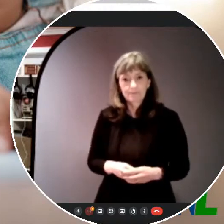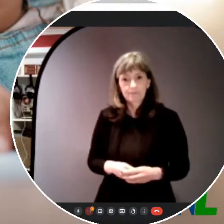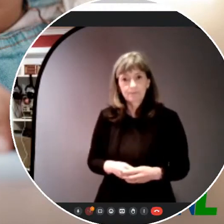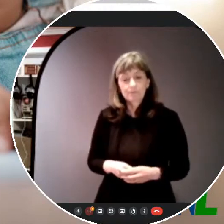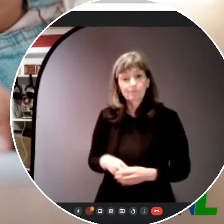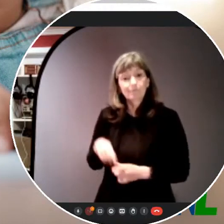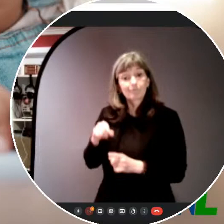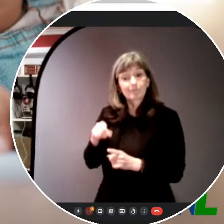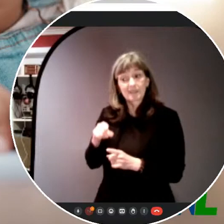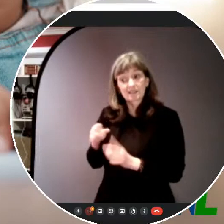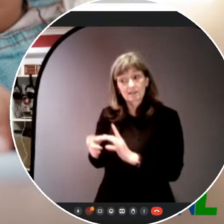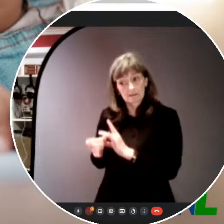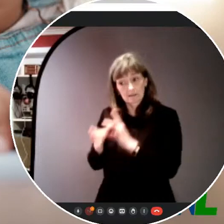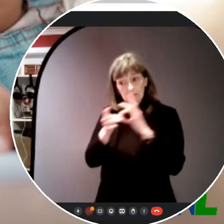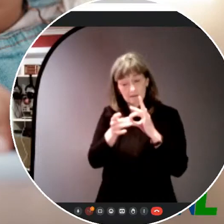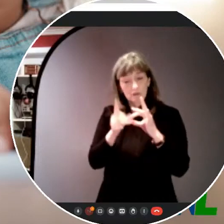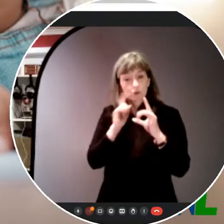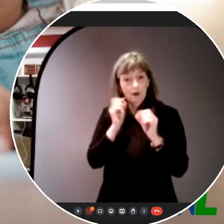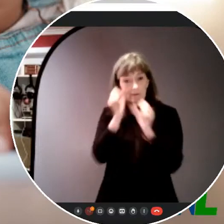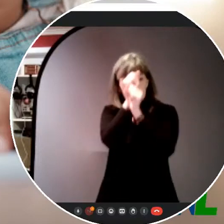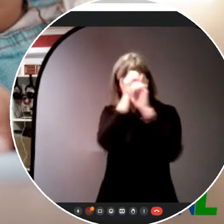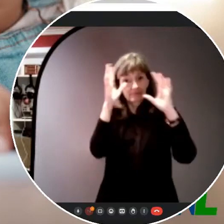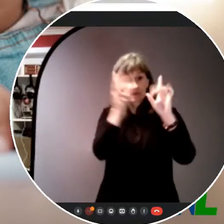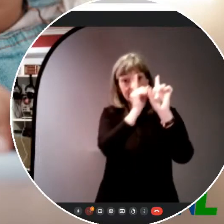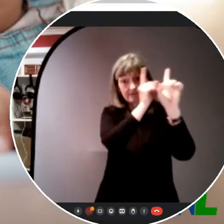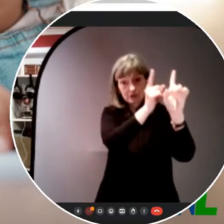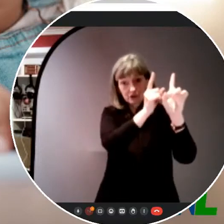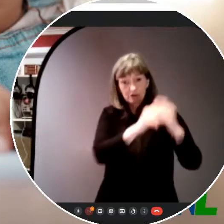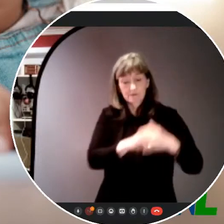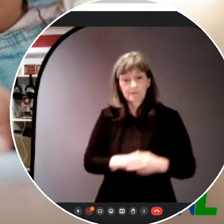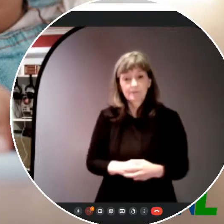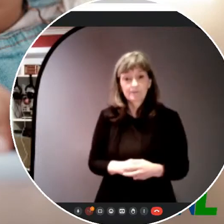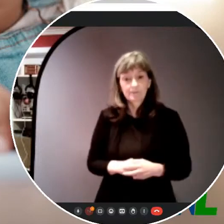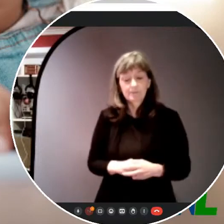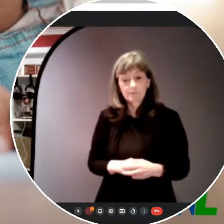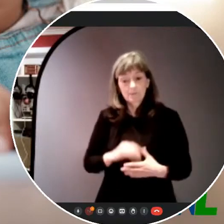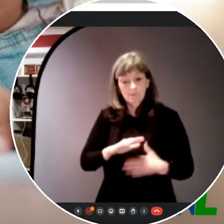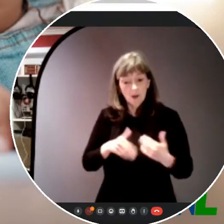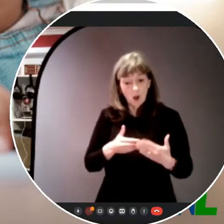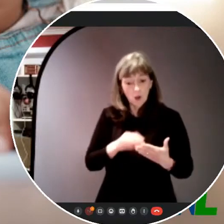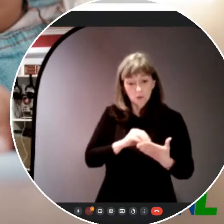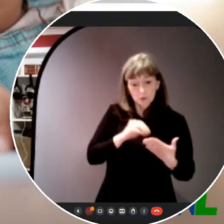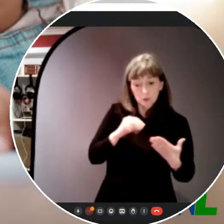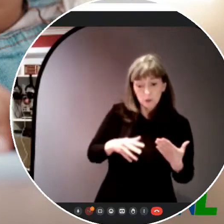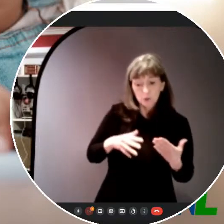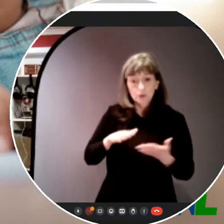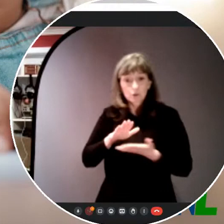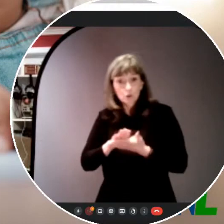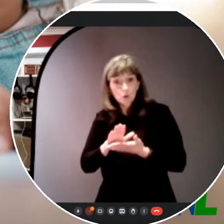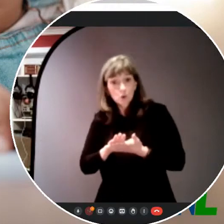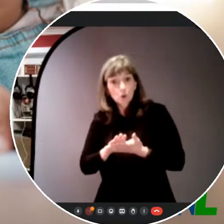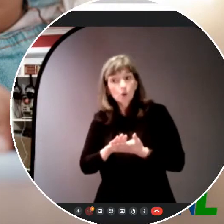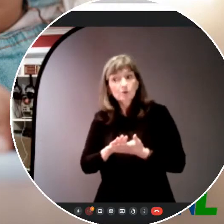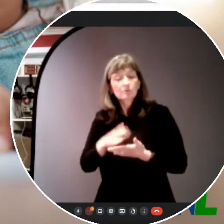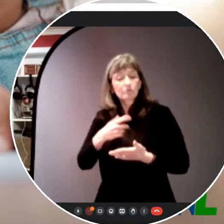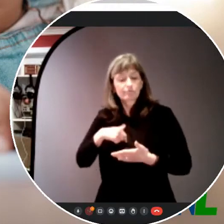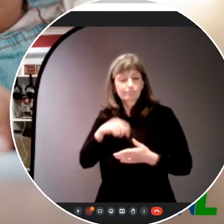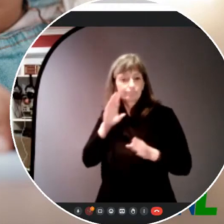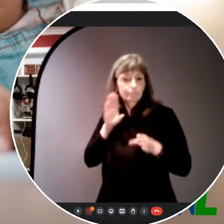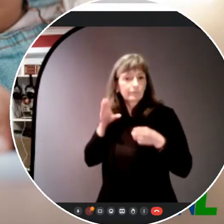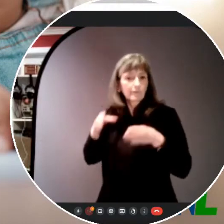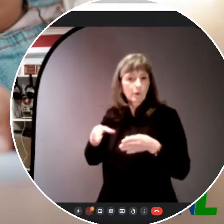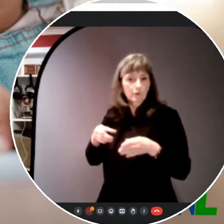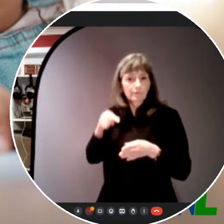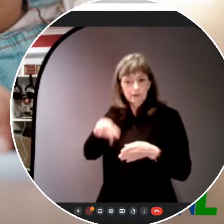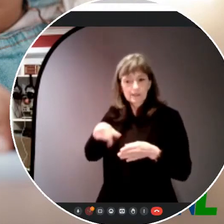our vision. All our student and school environments are the primary focus of our strategic